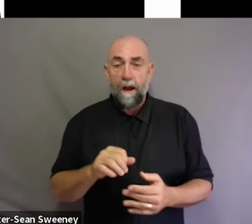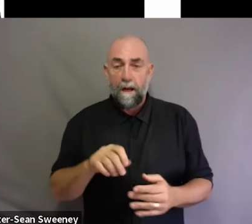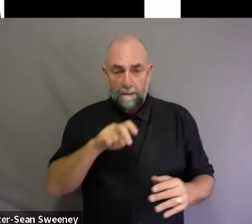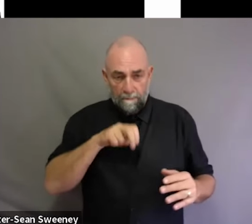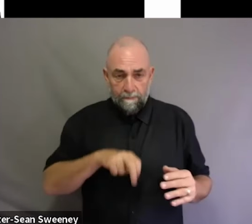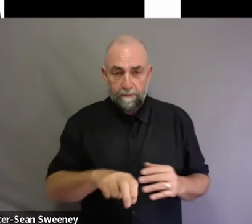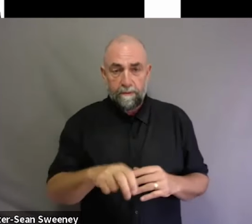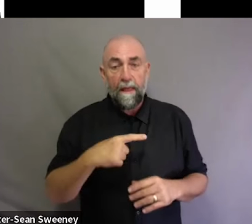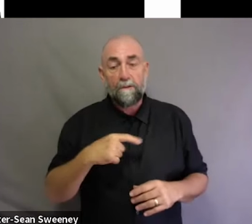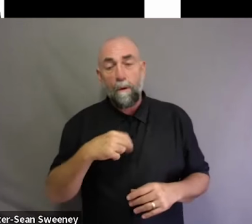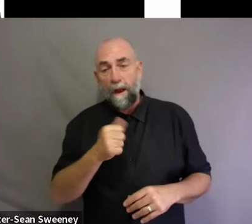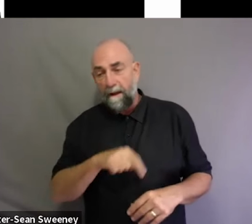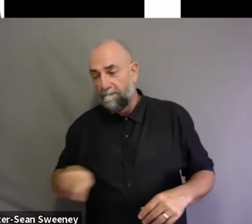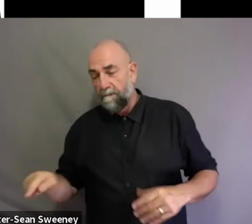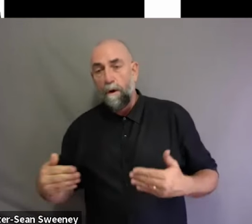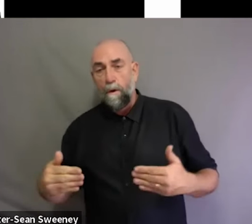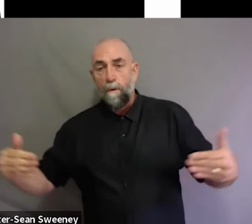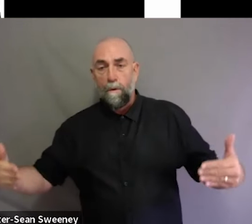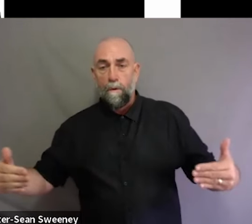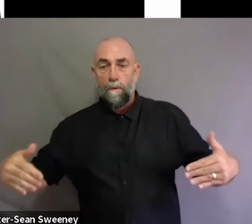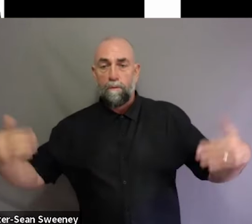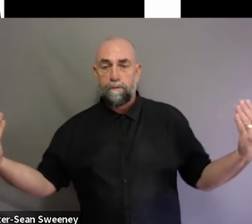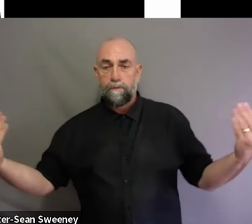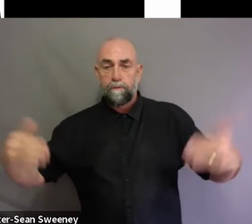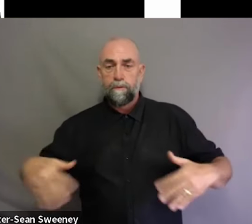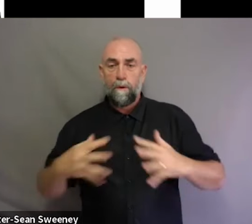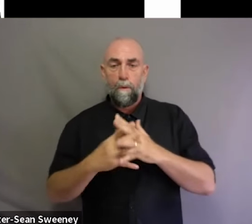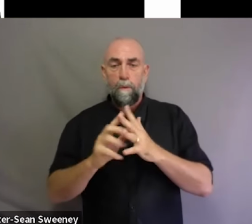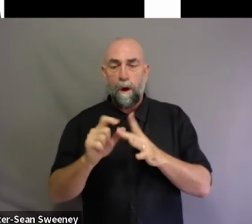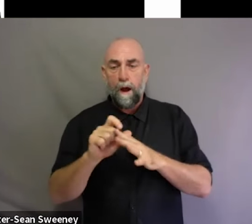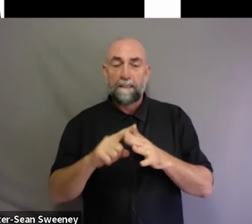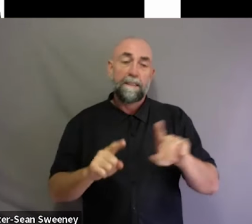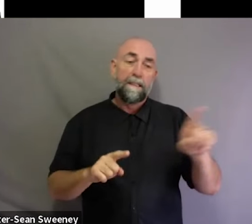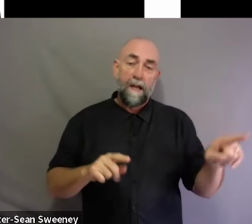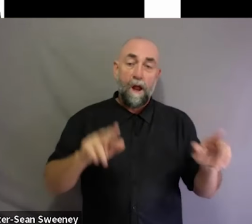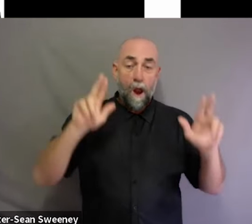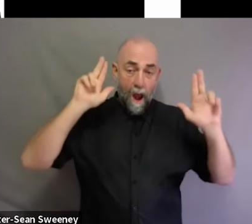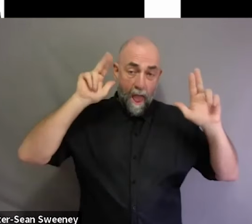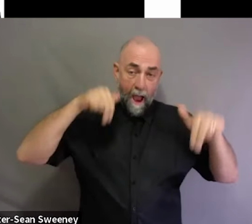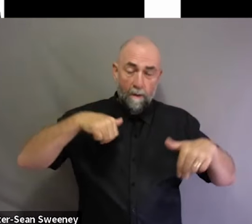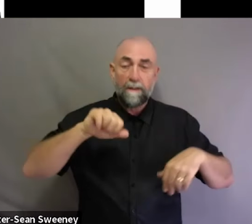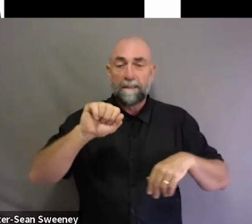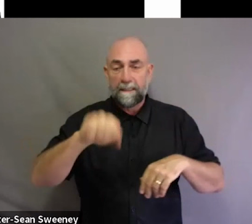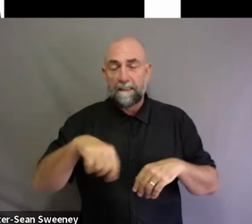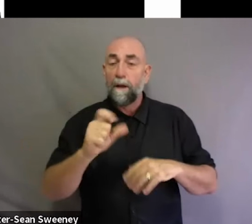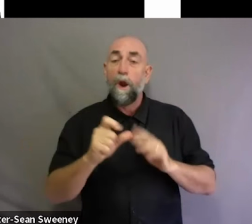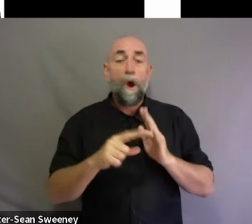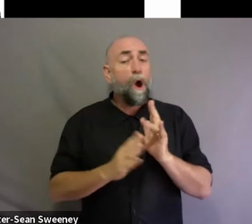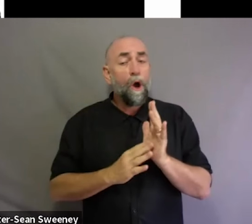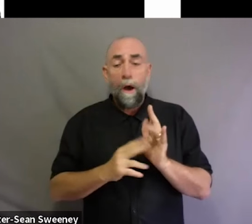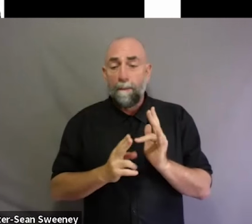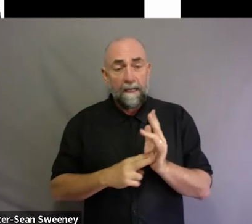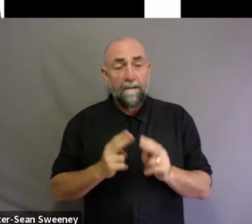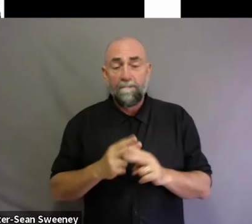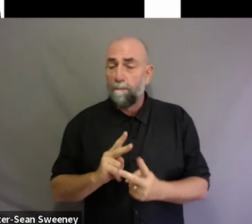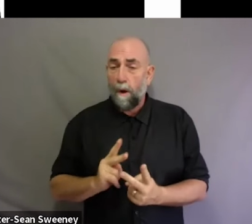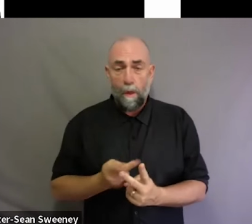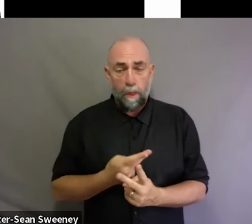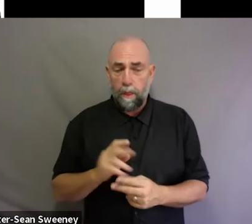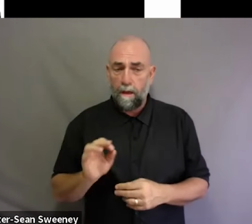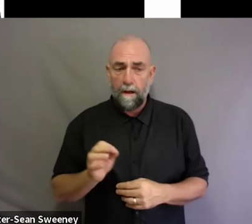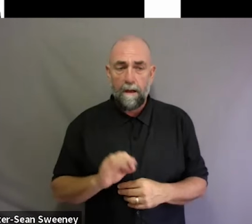gate. The noise is a problem on the other side, but again, it's not a common for the two of them. It's